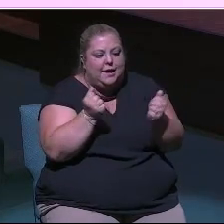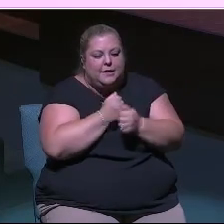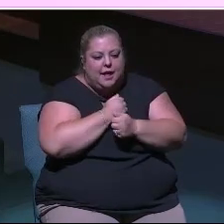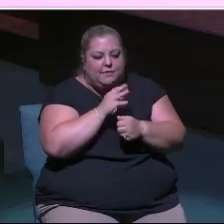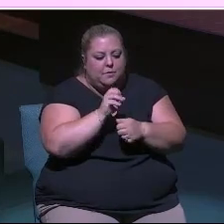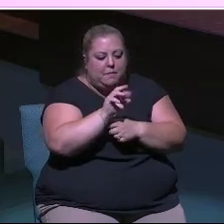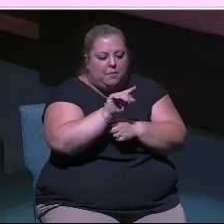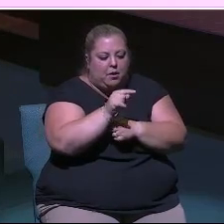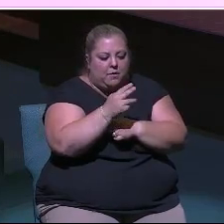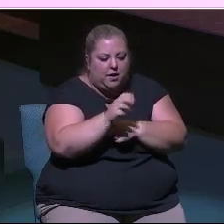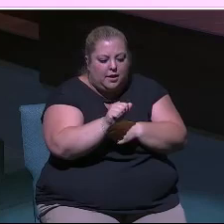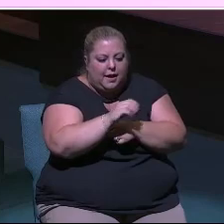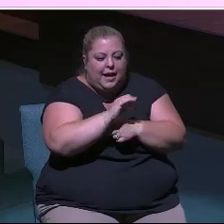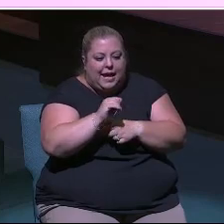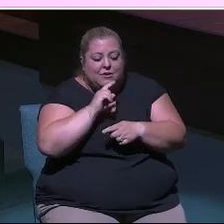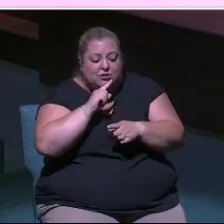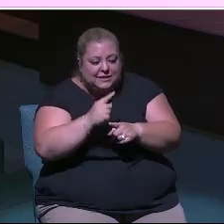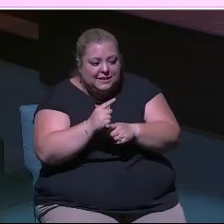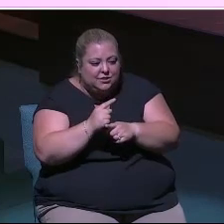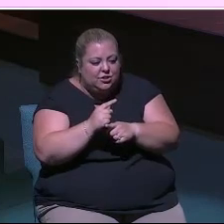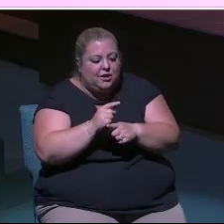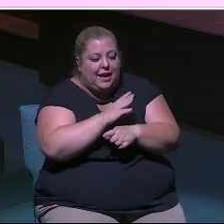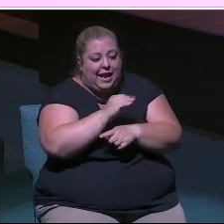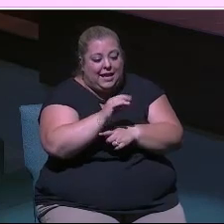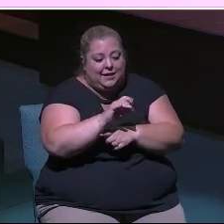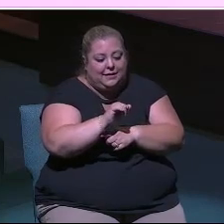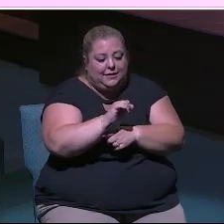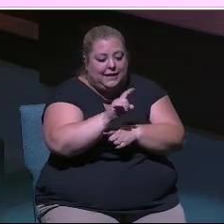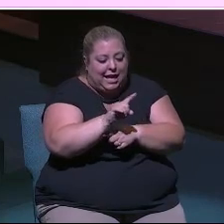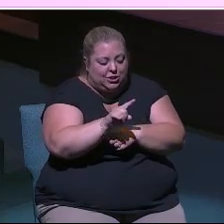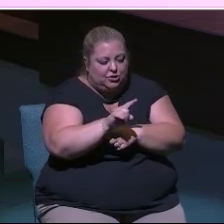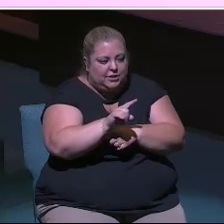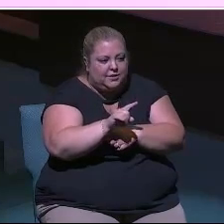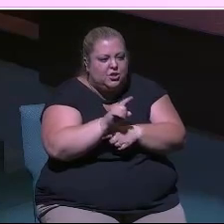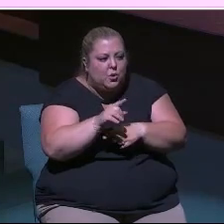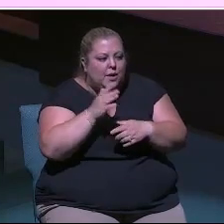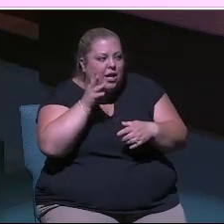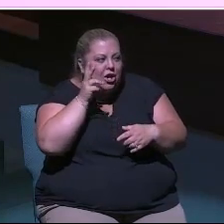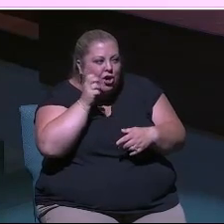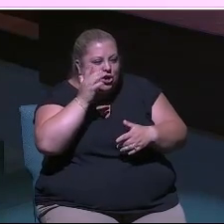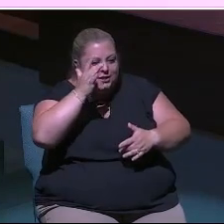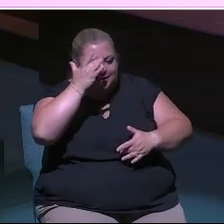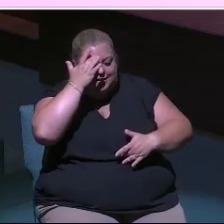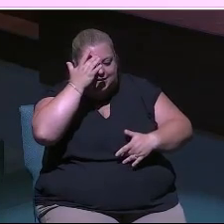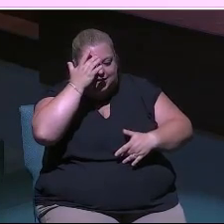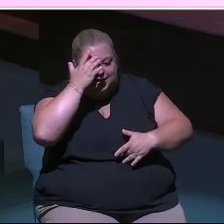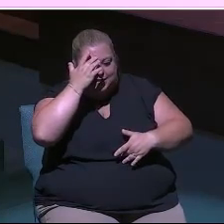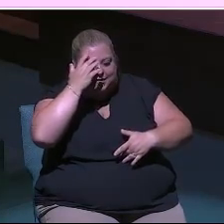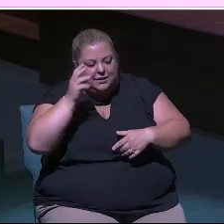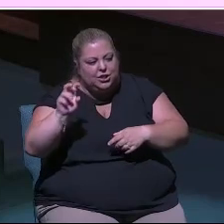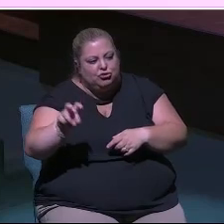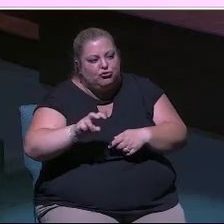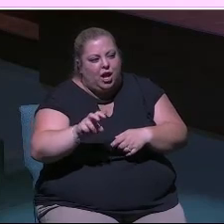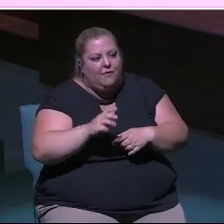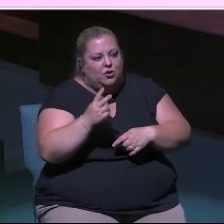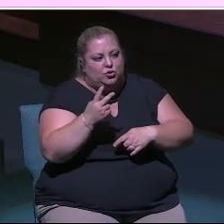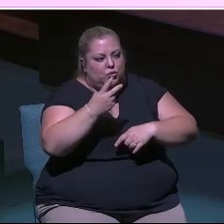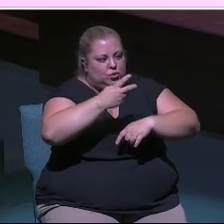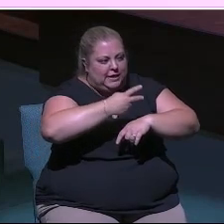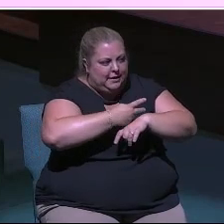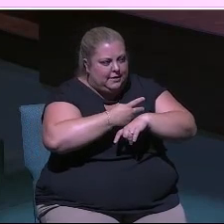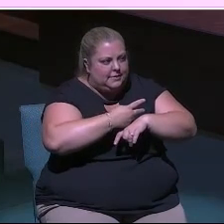sister and Lazarus. When he had heard, therefore, that he was sick, he abode 2 days still in the same